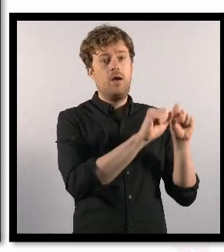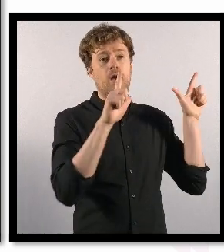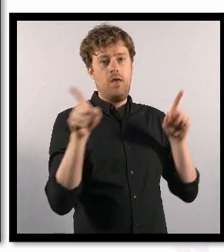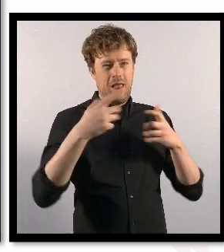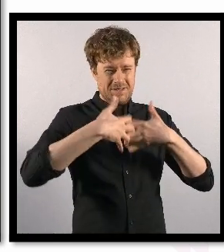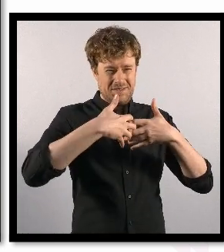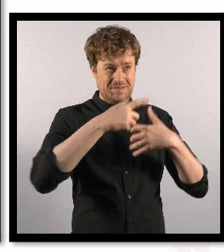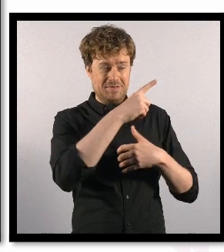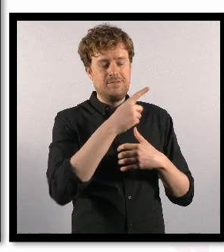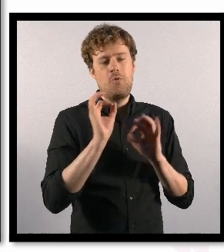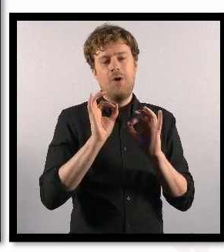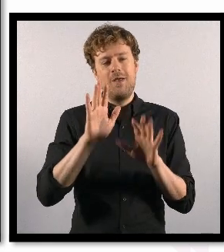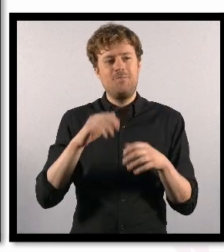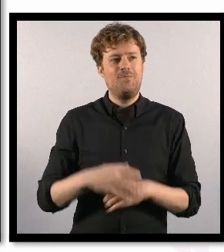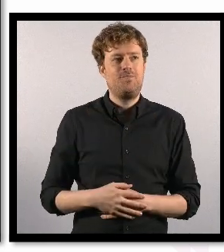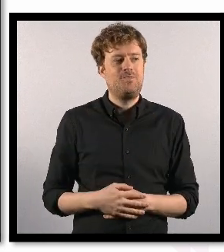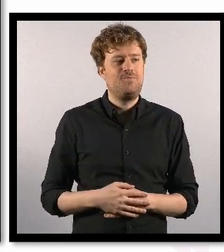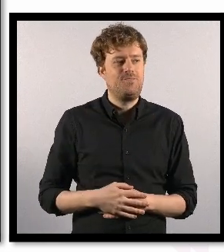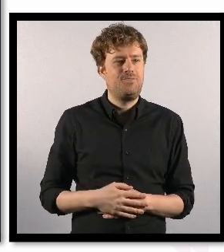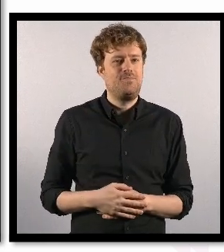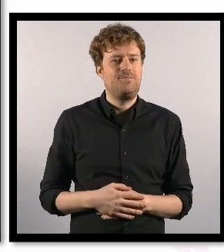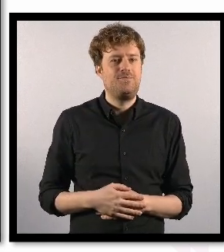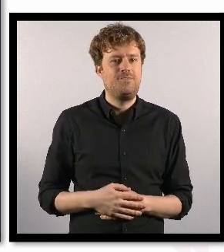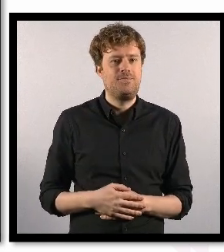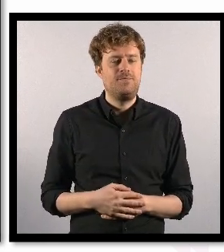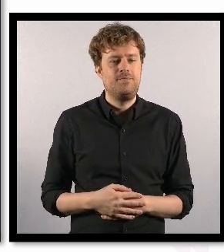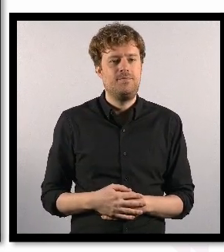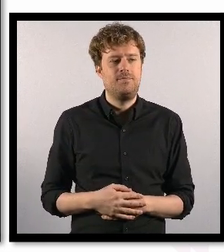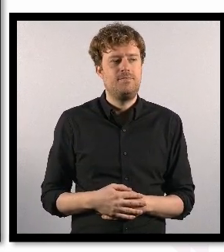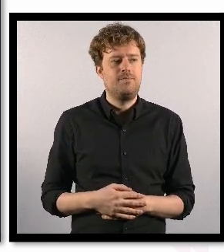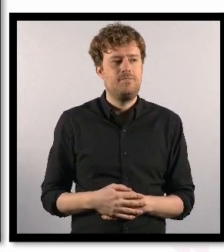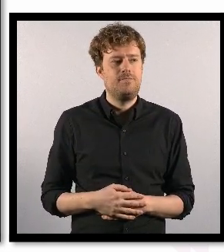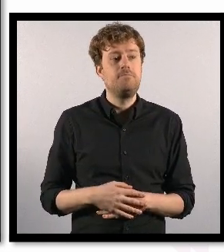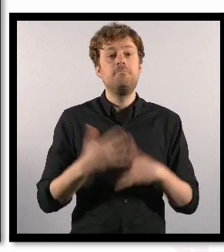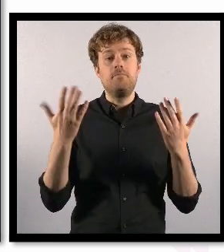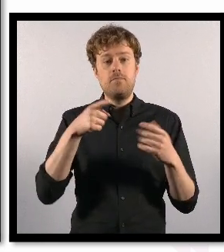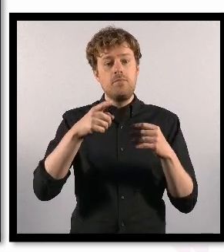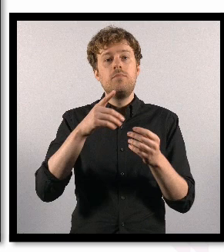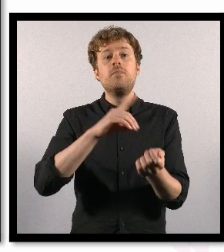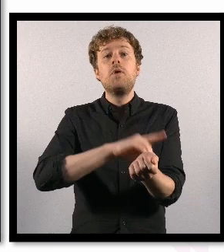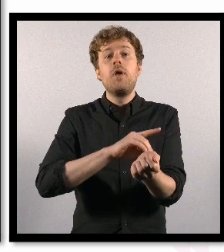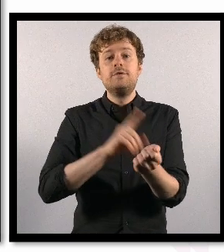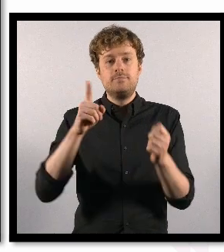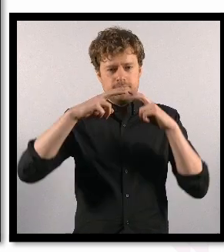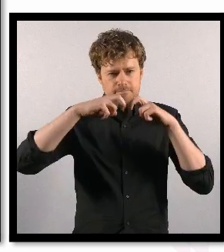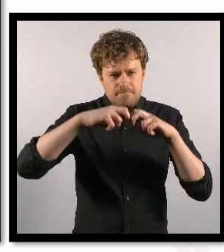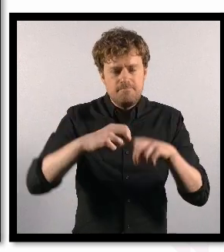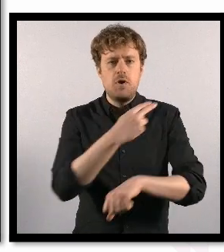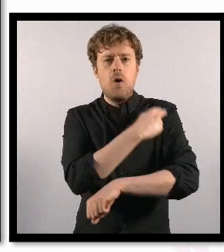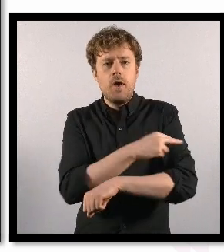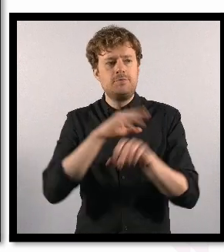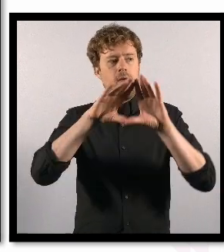It's a very exciting field, by the way, and today I'll try to explain you why we at PEPTONE focused on these